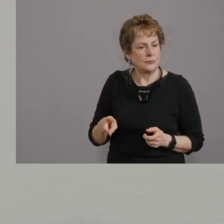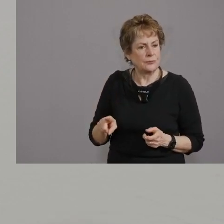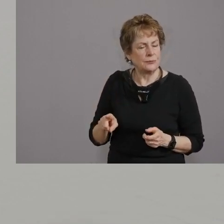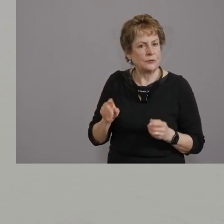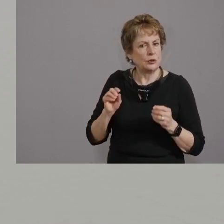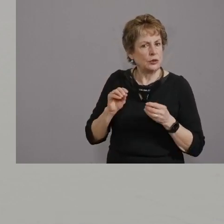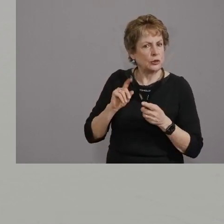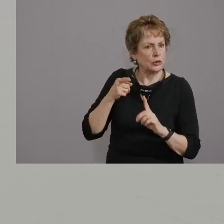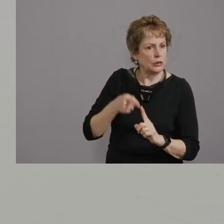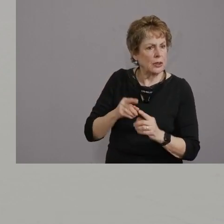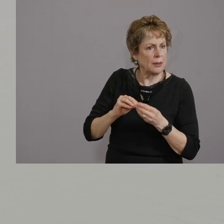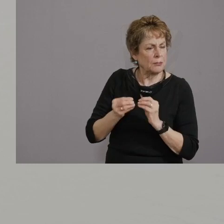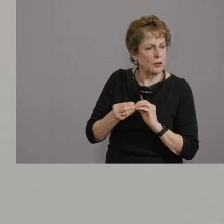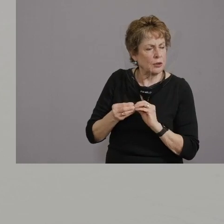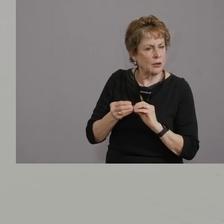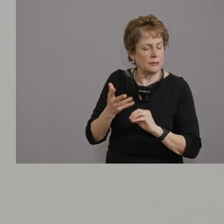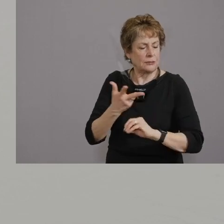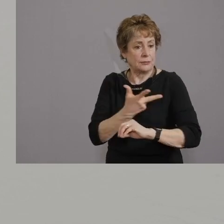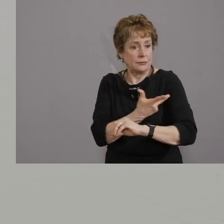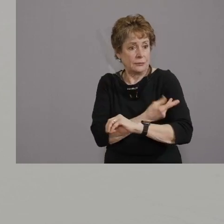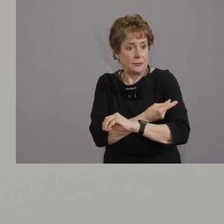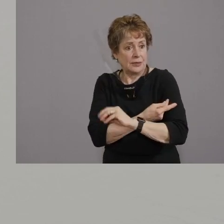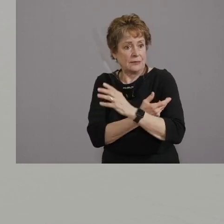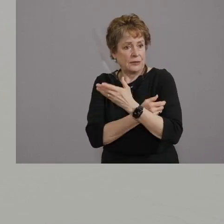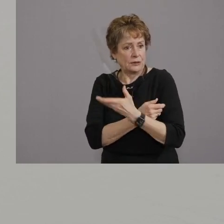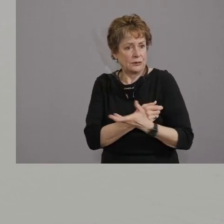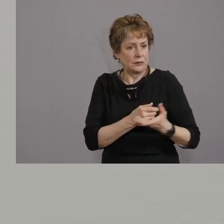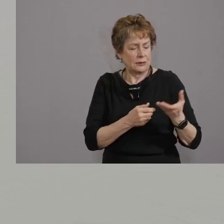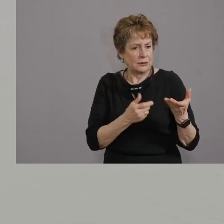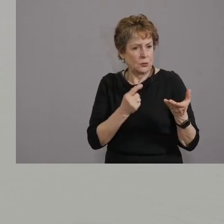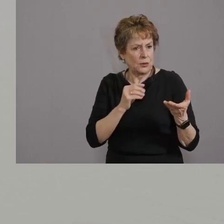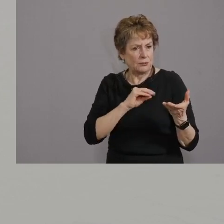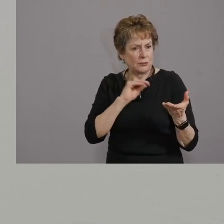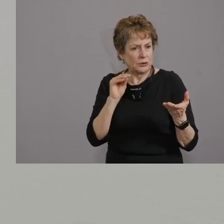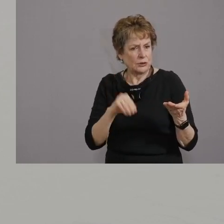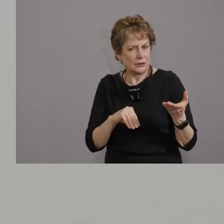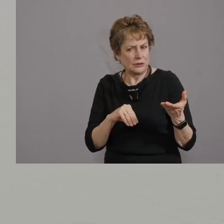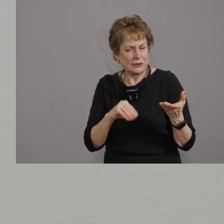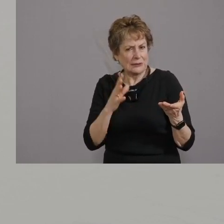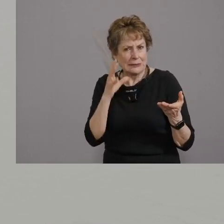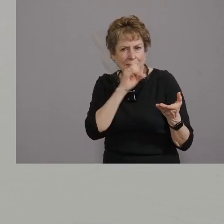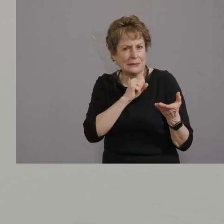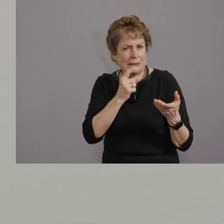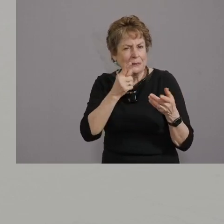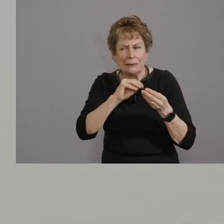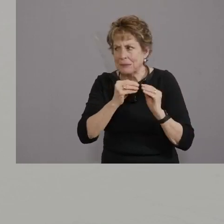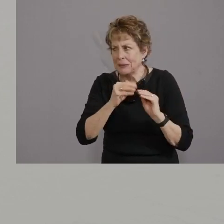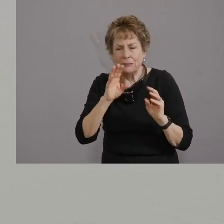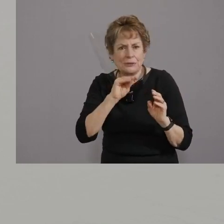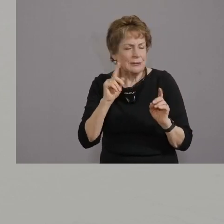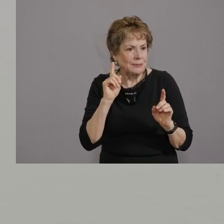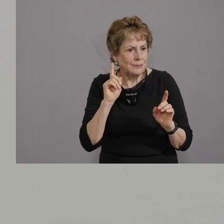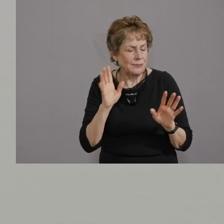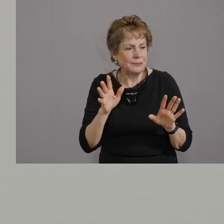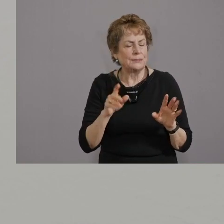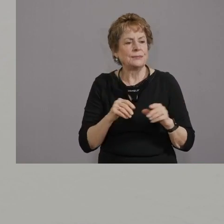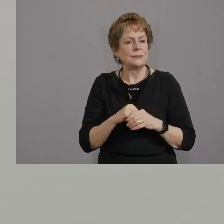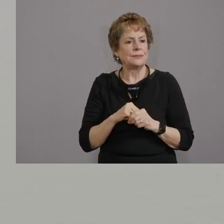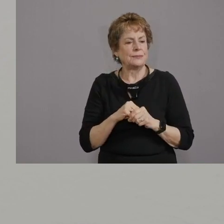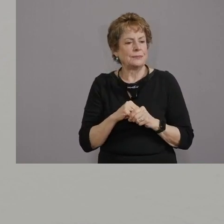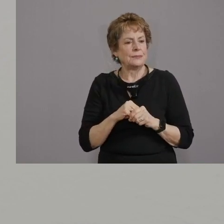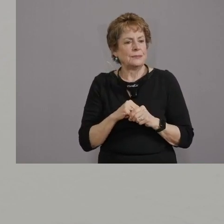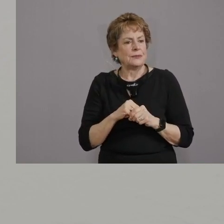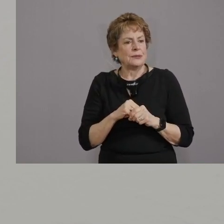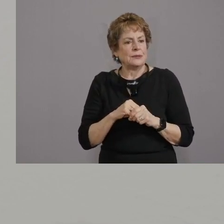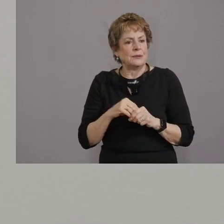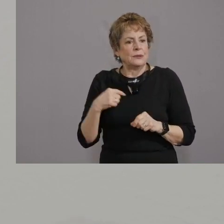Yeah. So are we with the vaccine, with the doses that we have, are we vaccinating fast